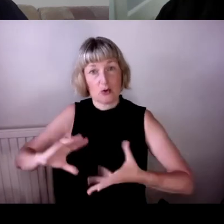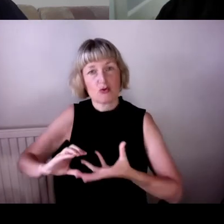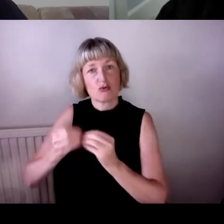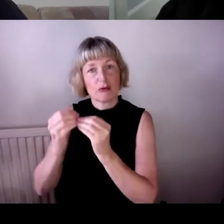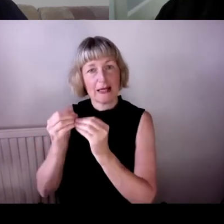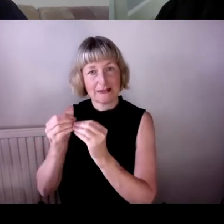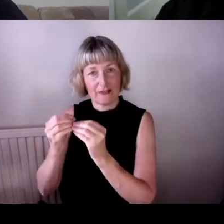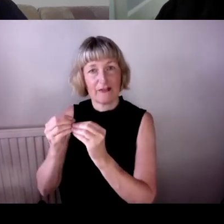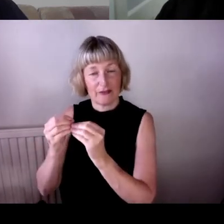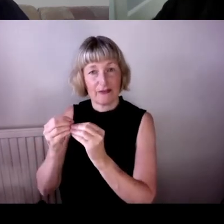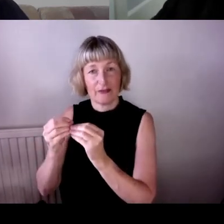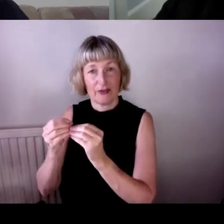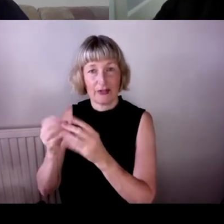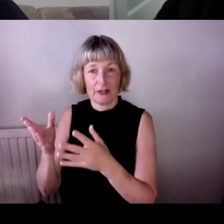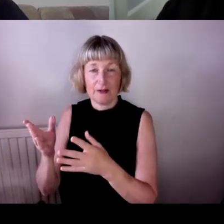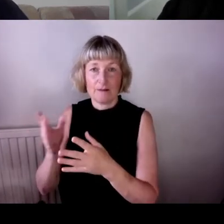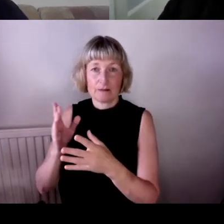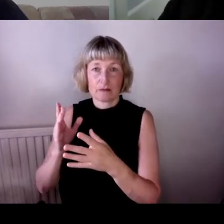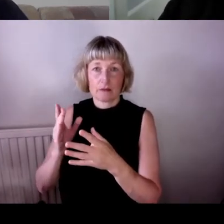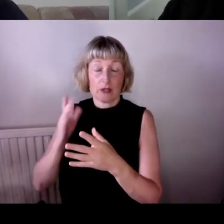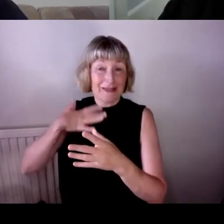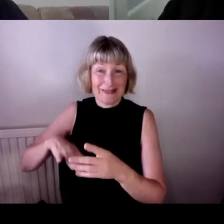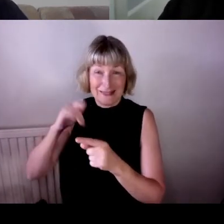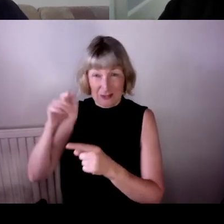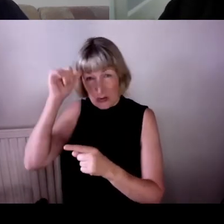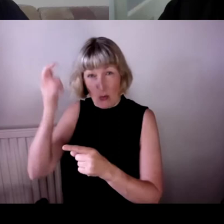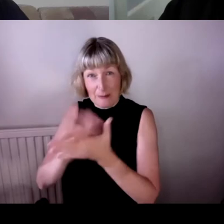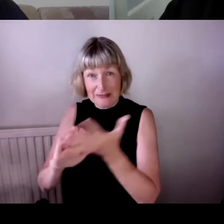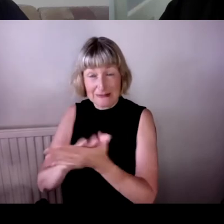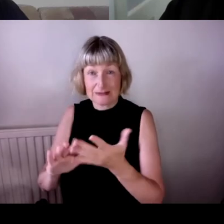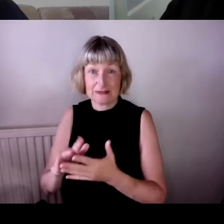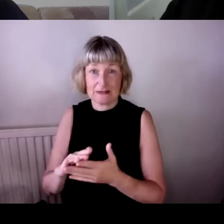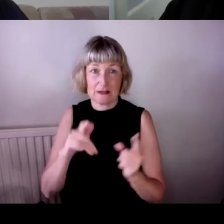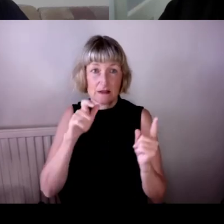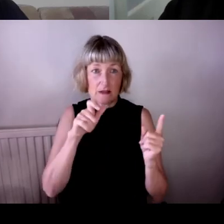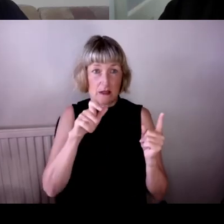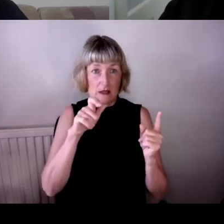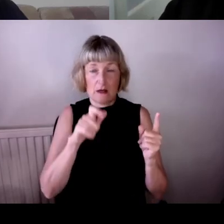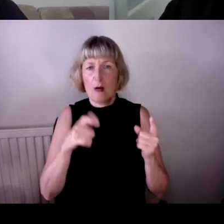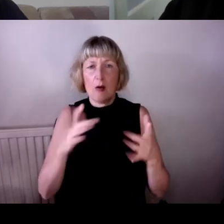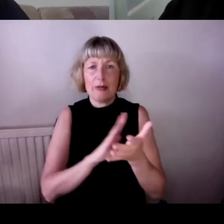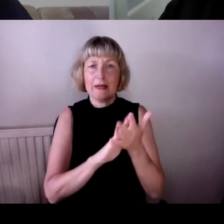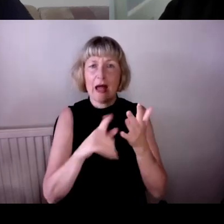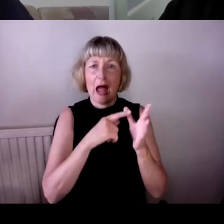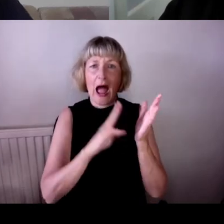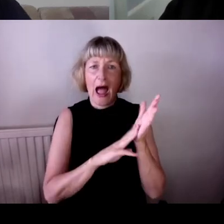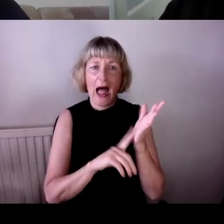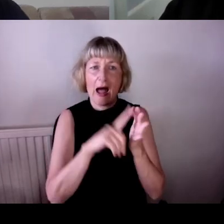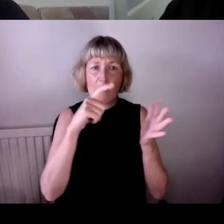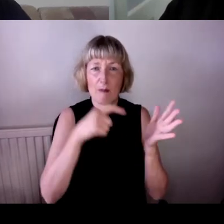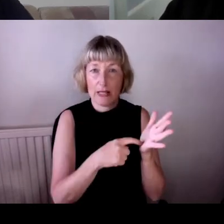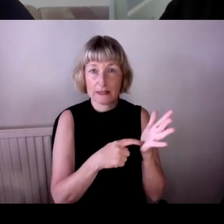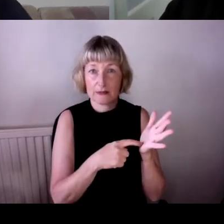were doing Hamlet, and they did the whole audio description as Laertes in blank verse.